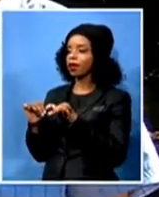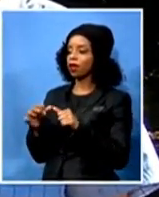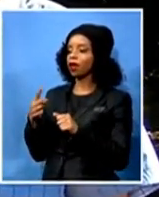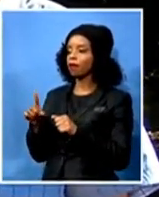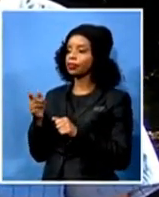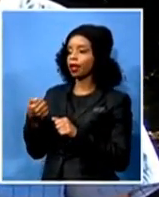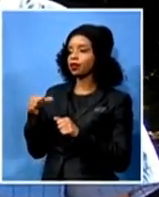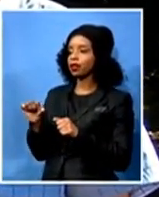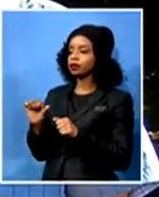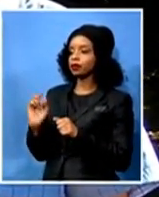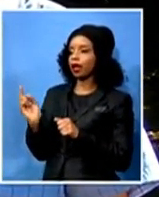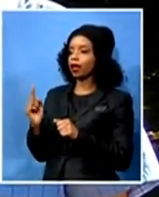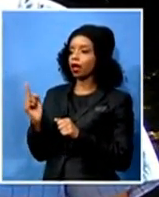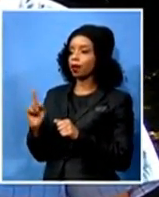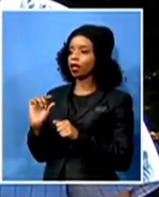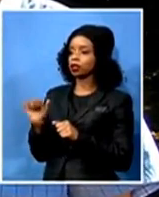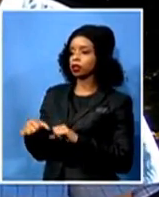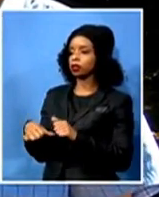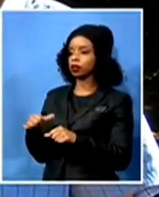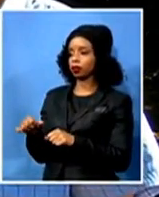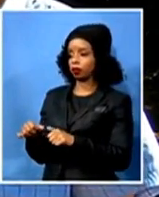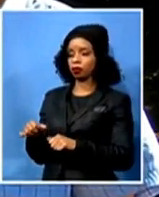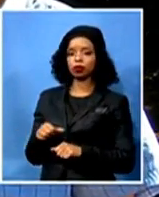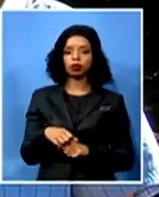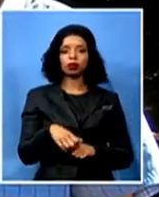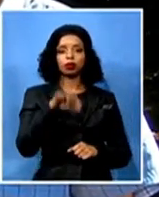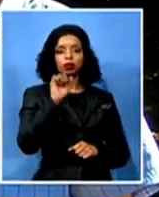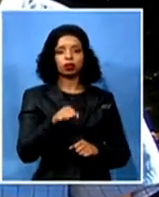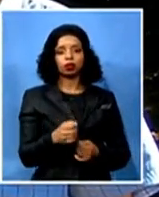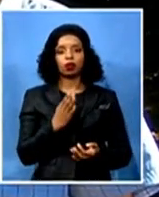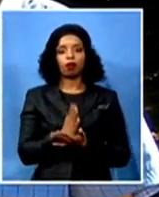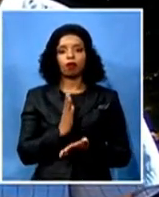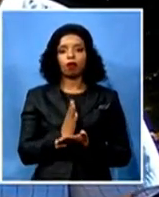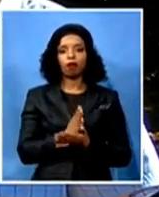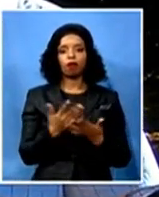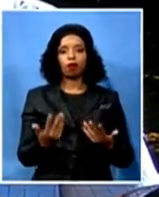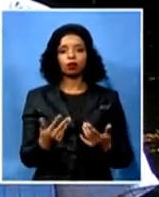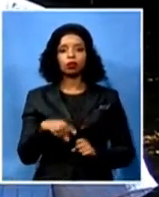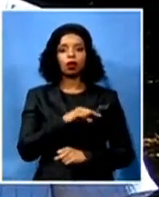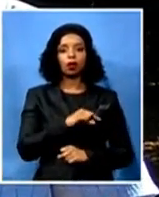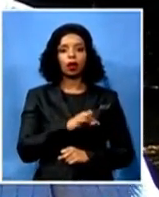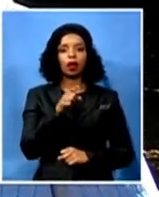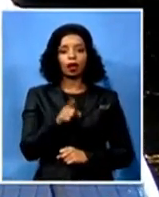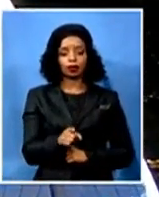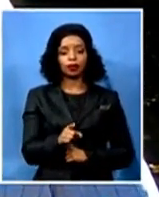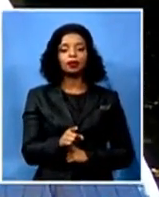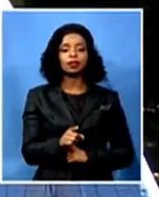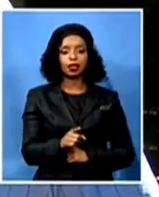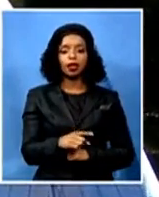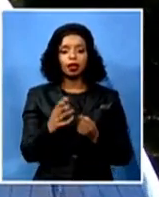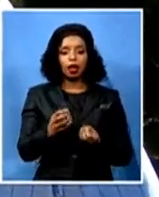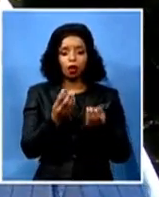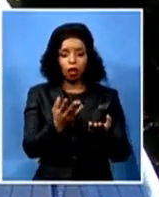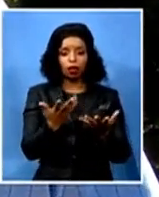is restrictions on the allocation of water. So we only receive a small percentage of your normal